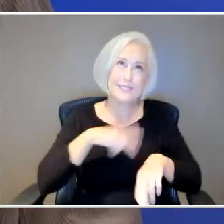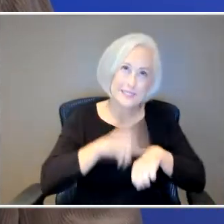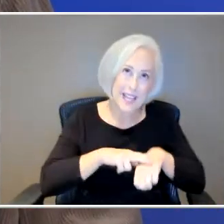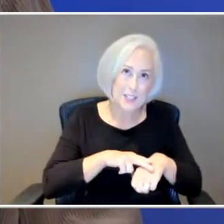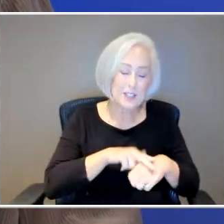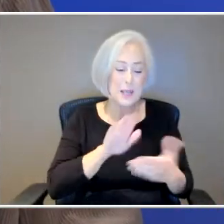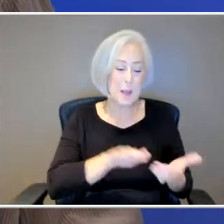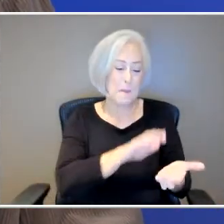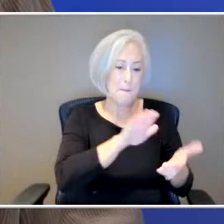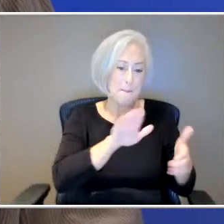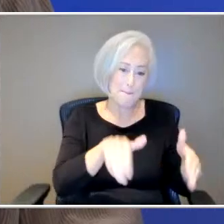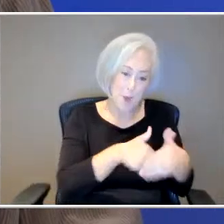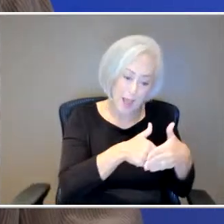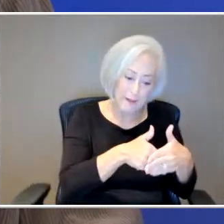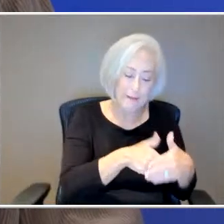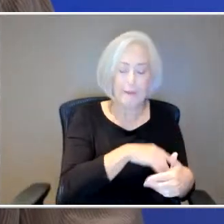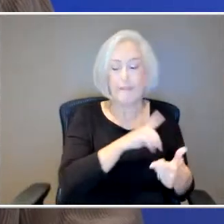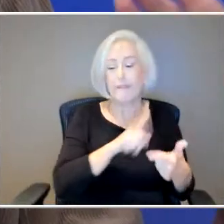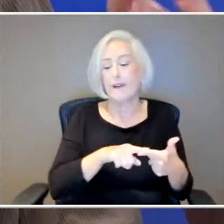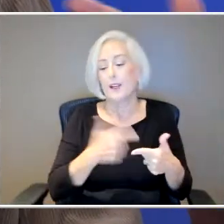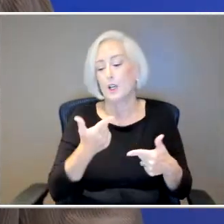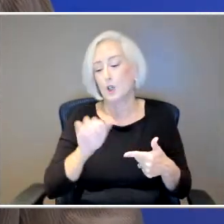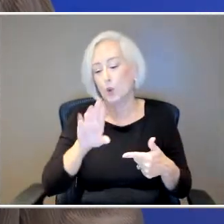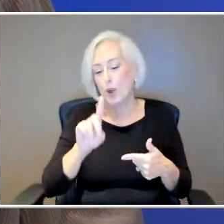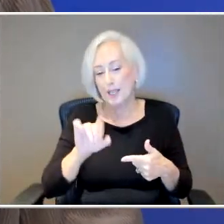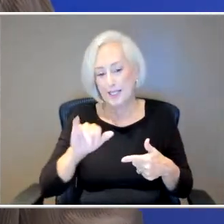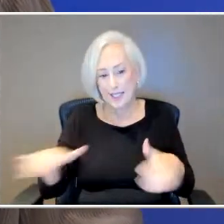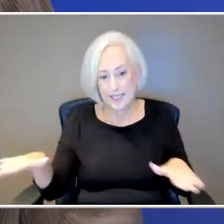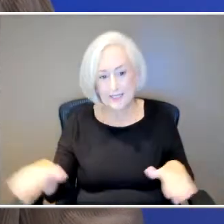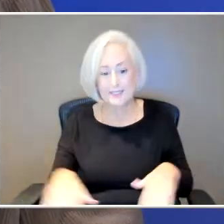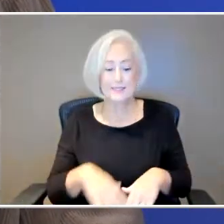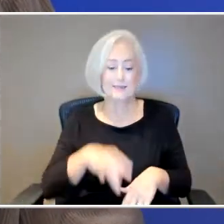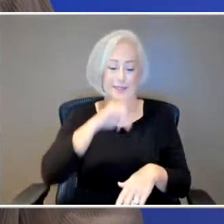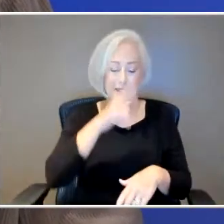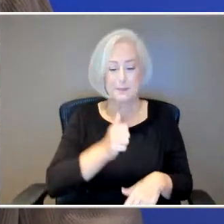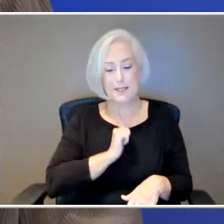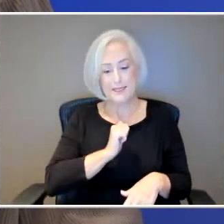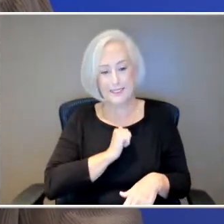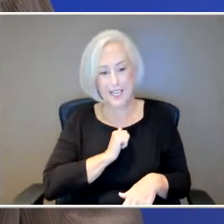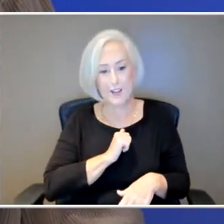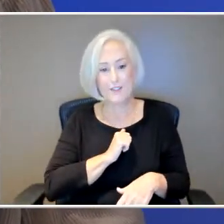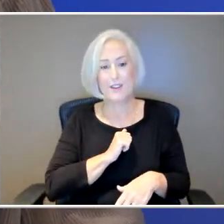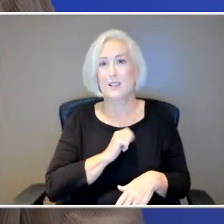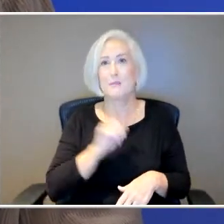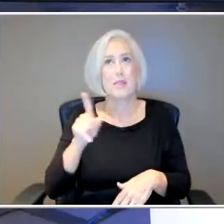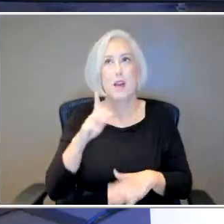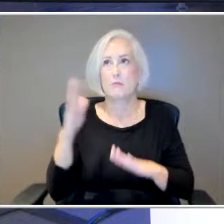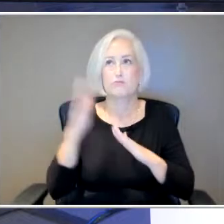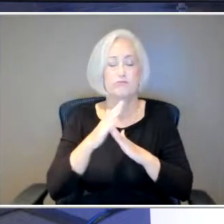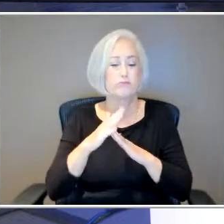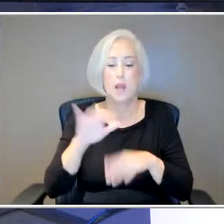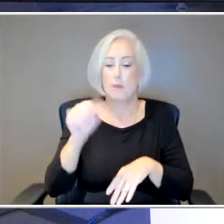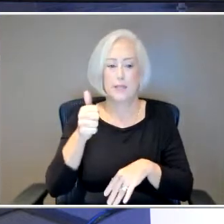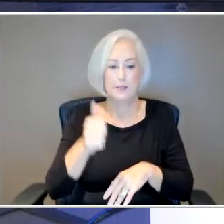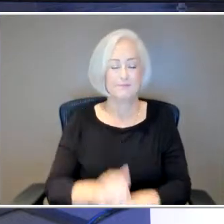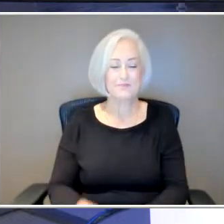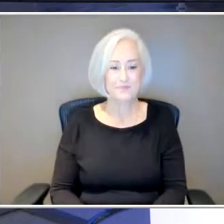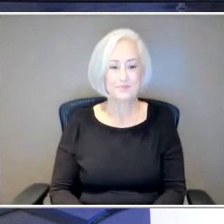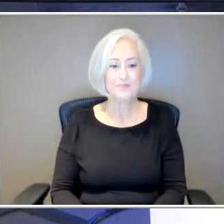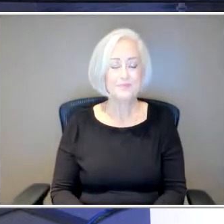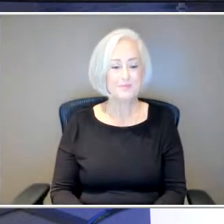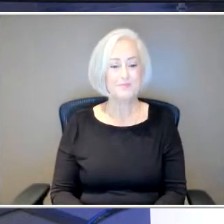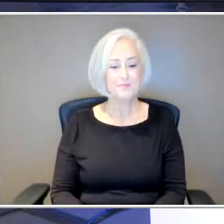and grandkids and things like that. And then that was one of the top 10 moments of my life for sure. And I feel like